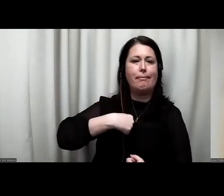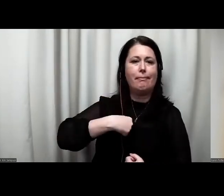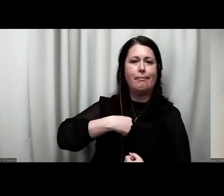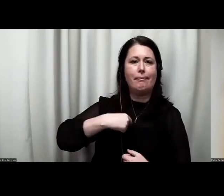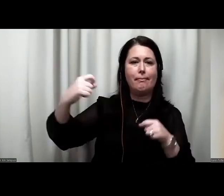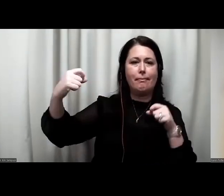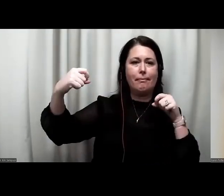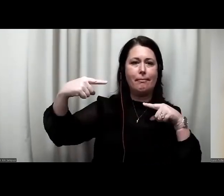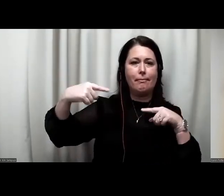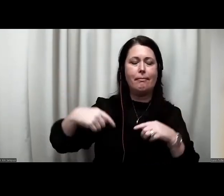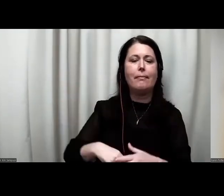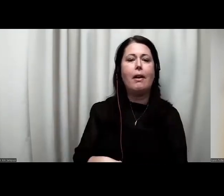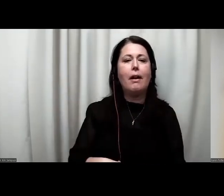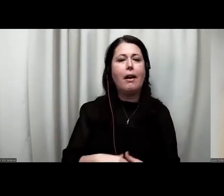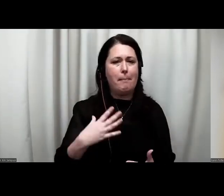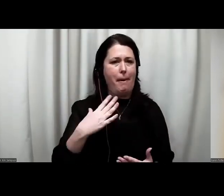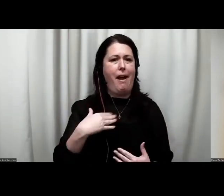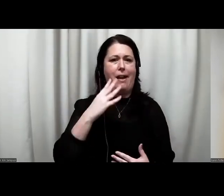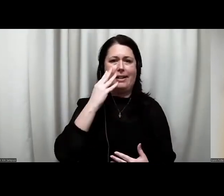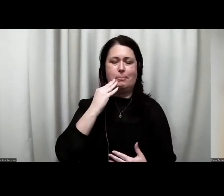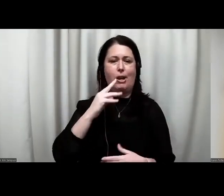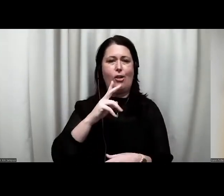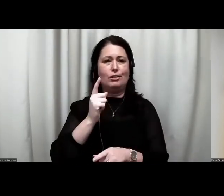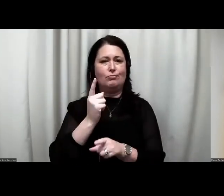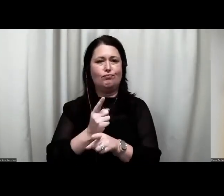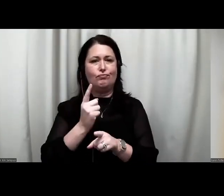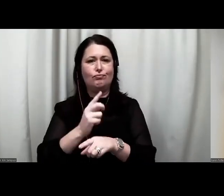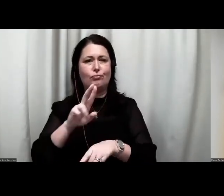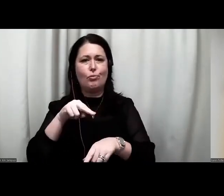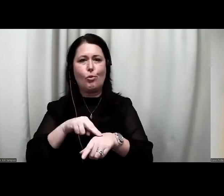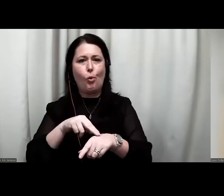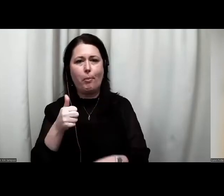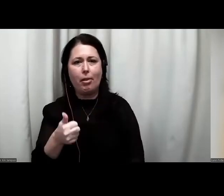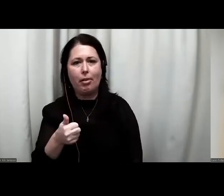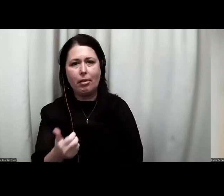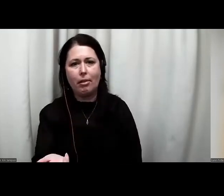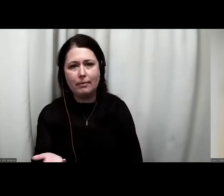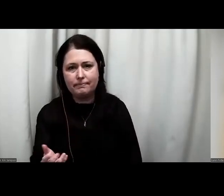found out that my experiences were normal. That's pretty much the gist of it.